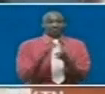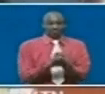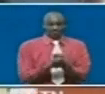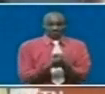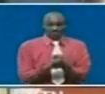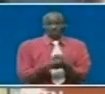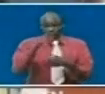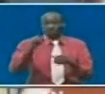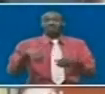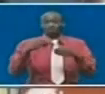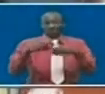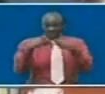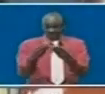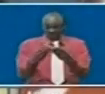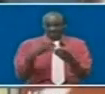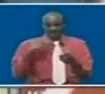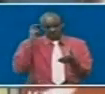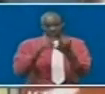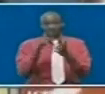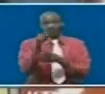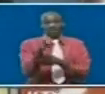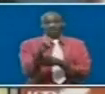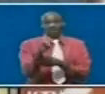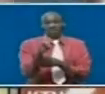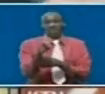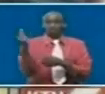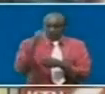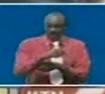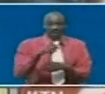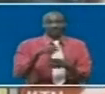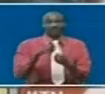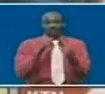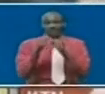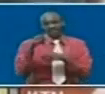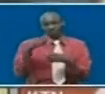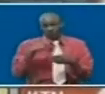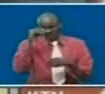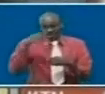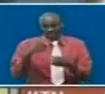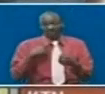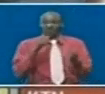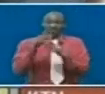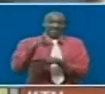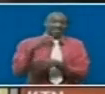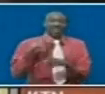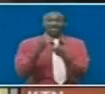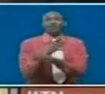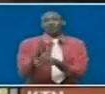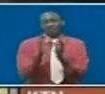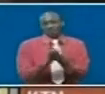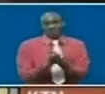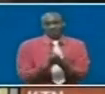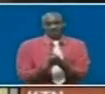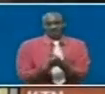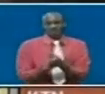he was given arms and ammunition by Khartoum to come and fight us, and Khartoum was fighting us on the other side. He